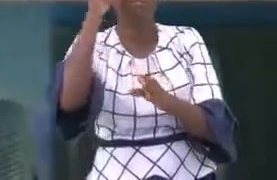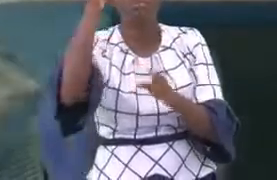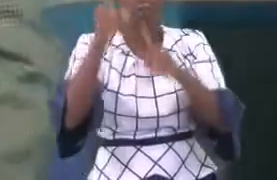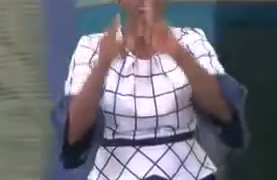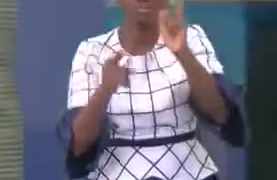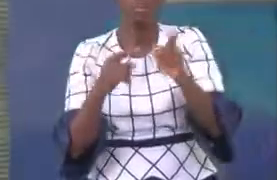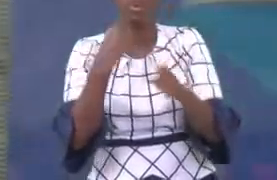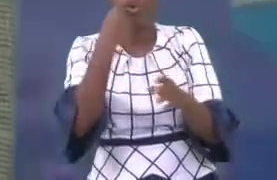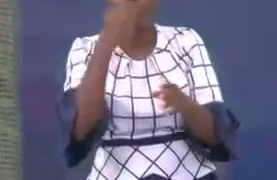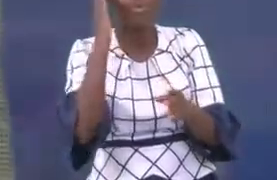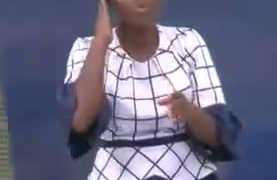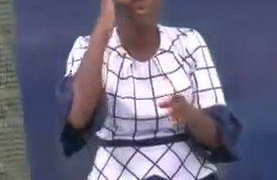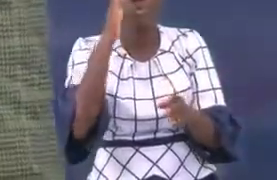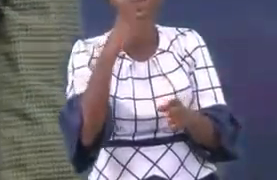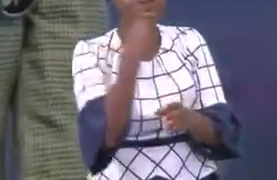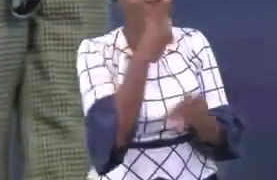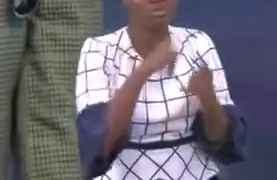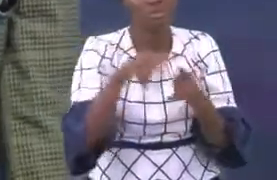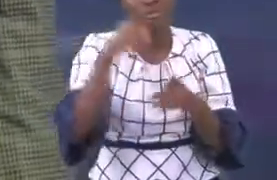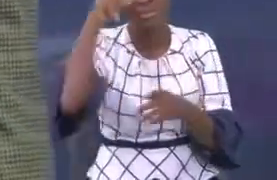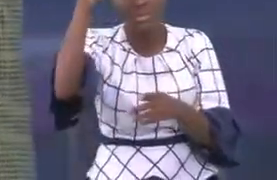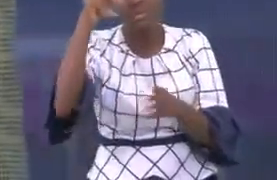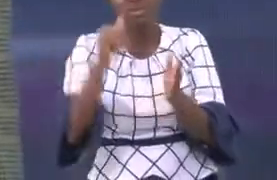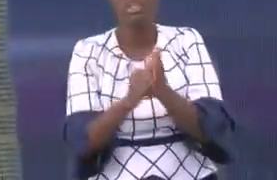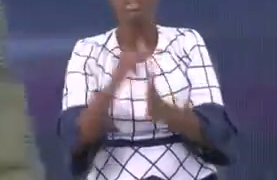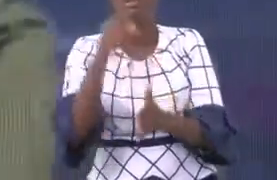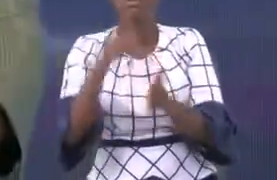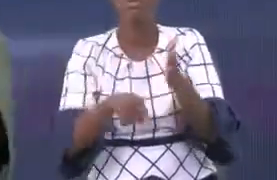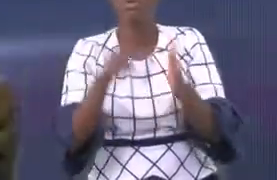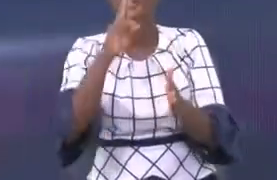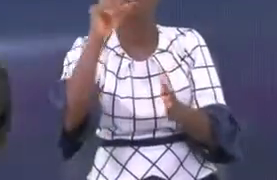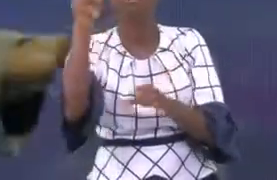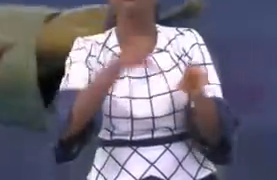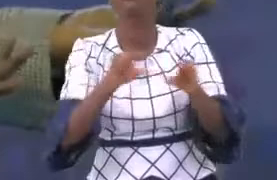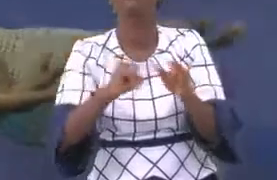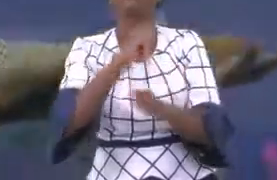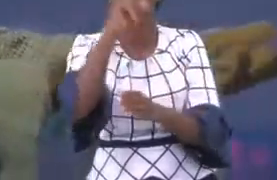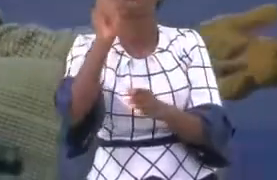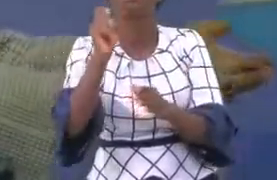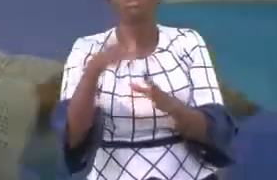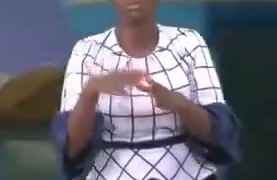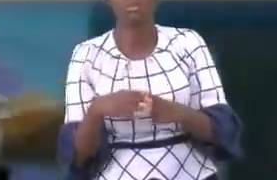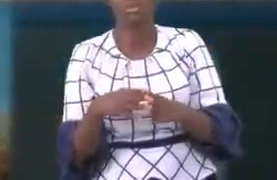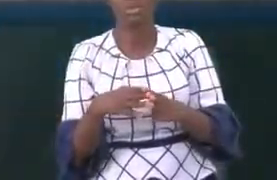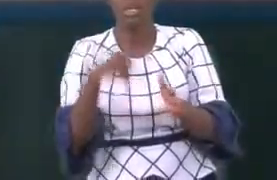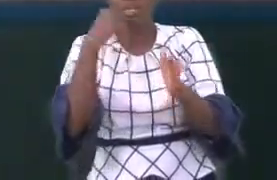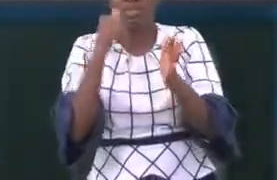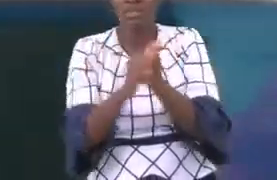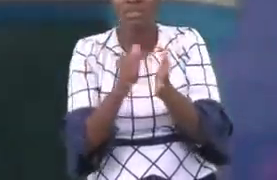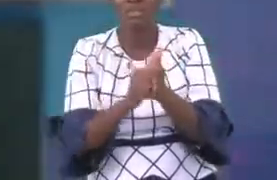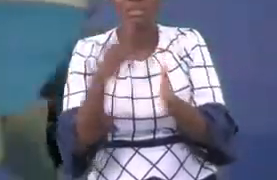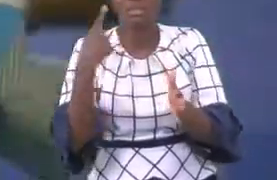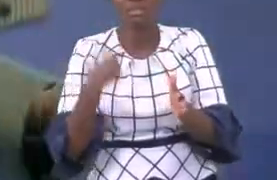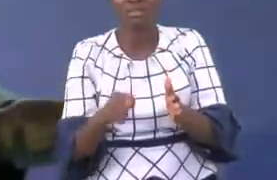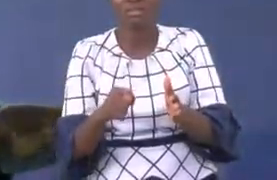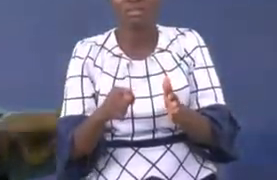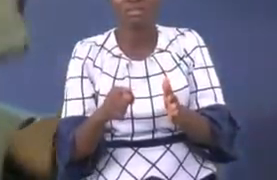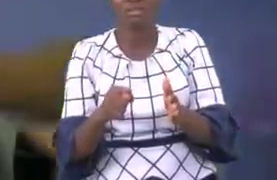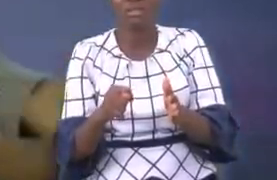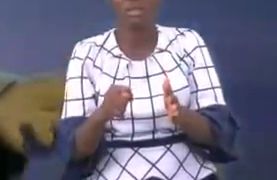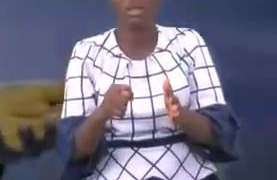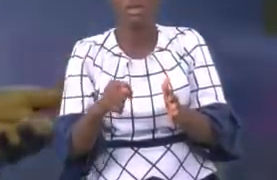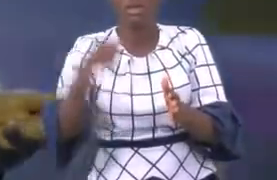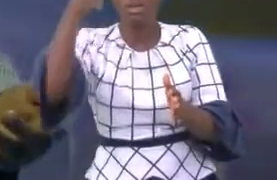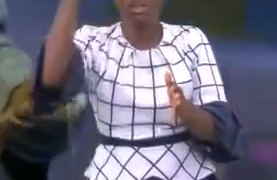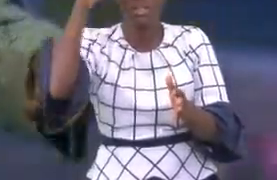thou? He saves the worst of sinners. And he saves the one that somebody thinks that one cannot